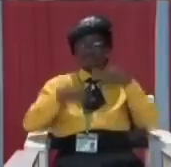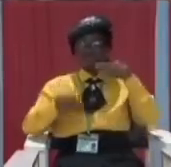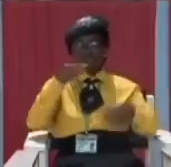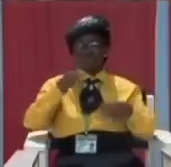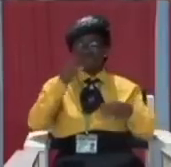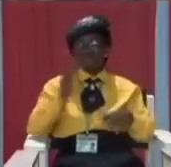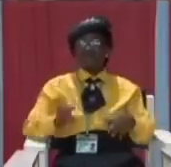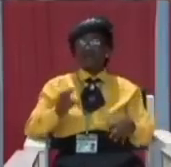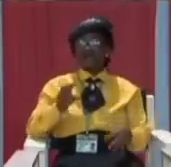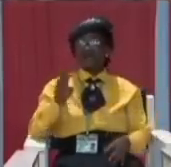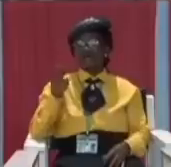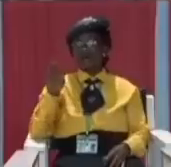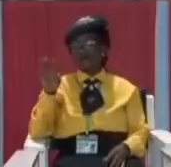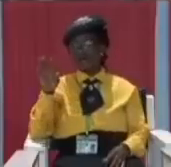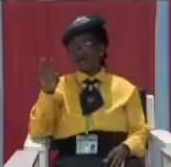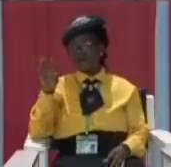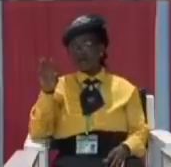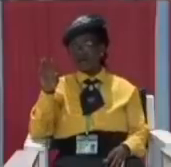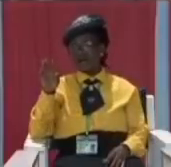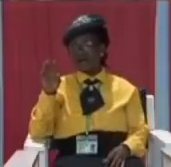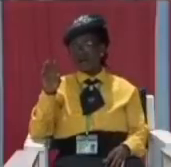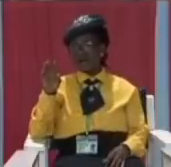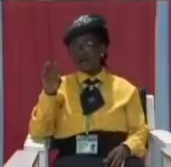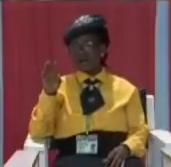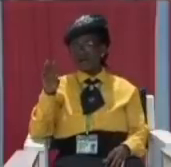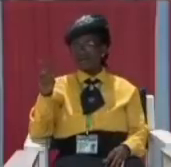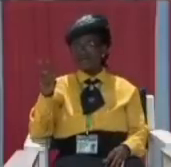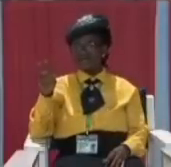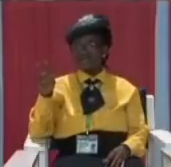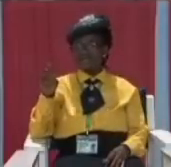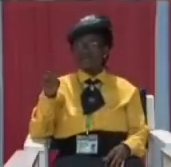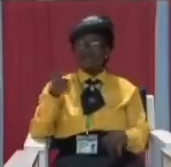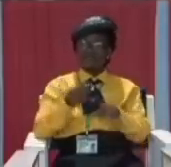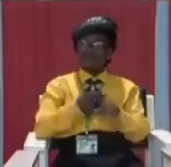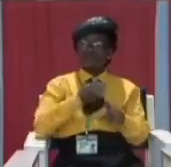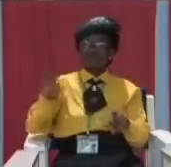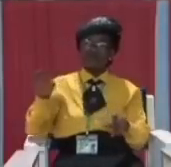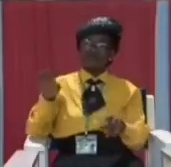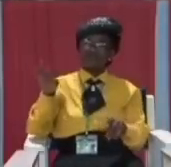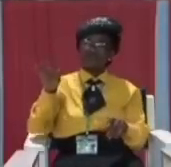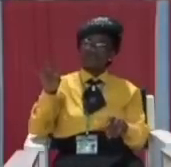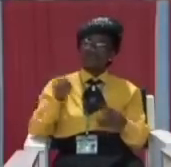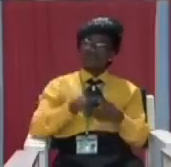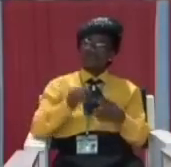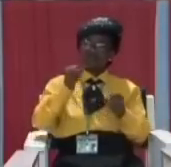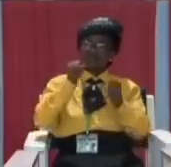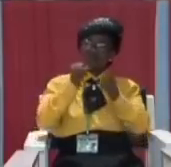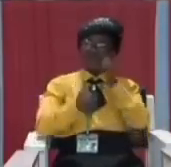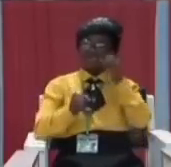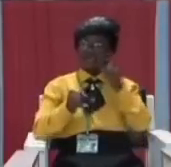from verse 18 to the end. Judges 16, from verse 18 to the end.